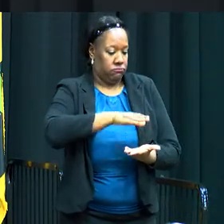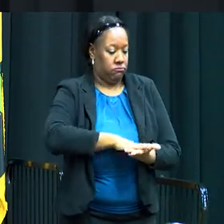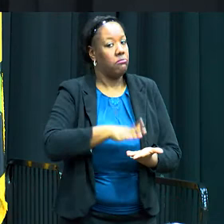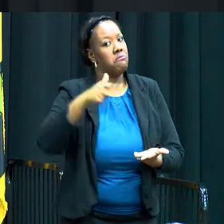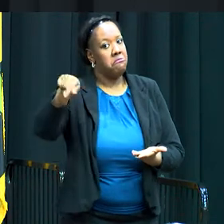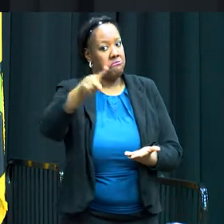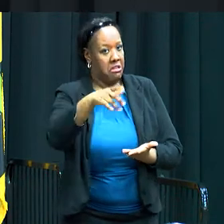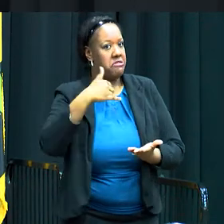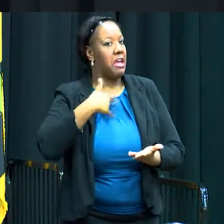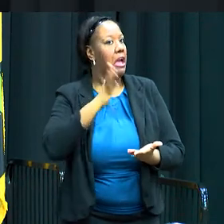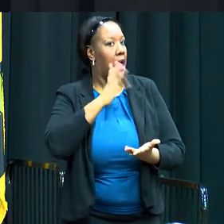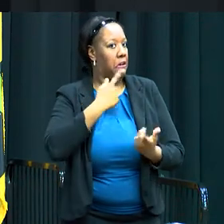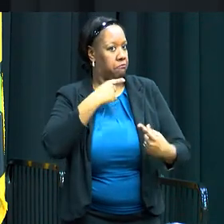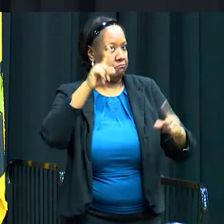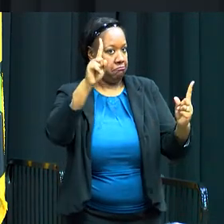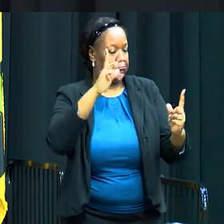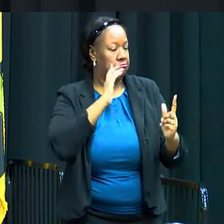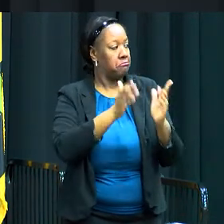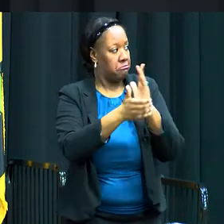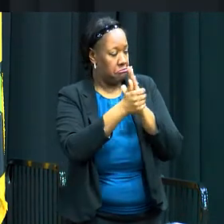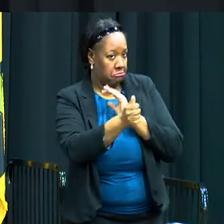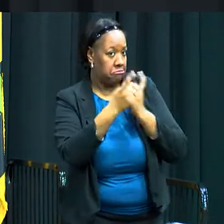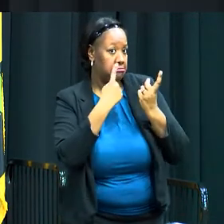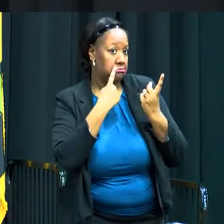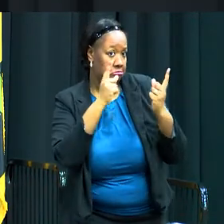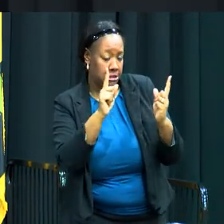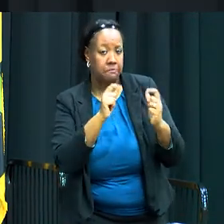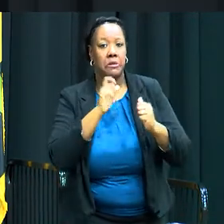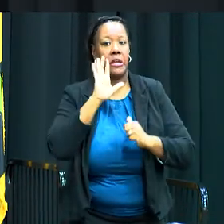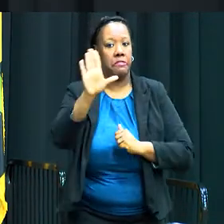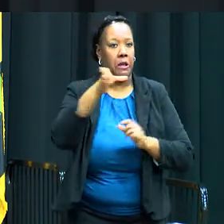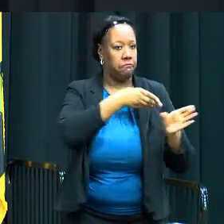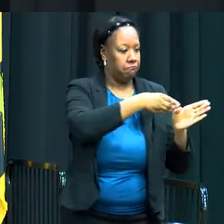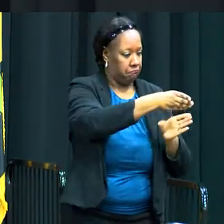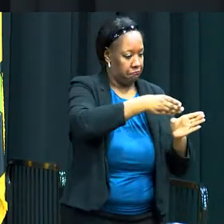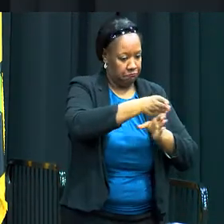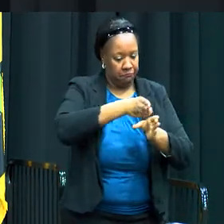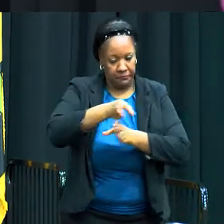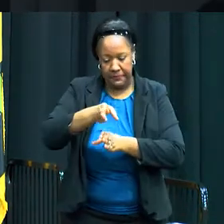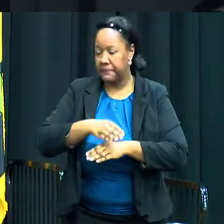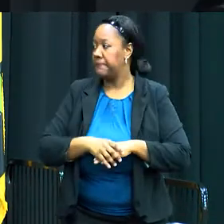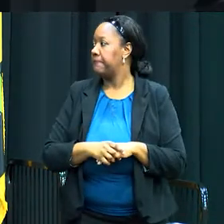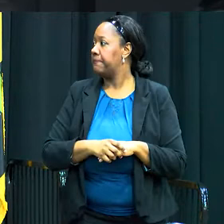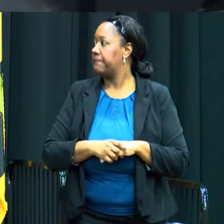attained significant achievement and competence in their chosen fields.